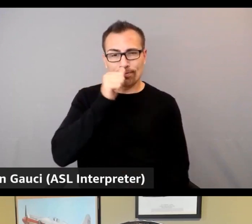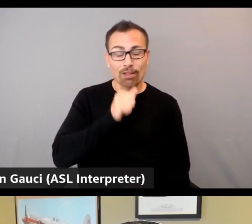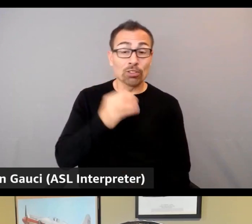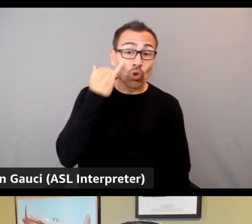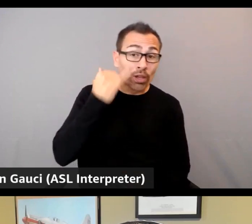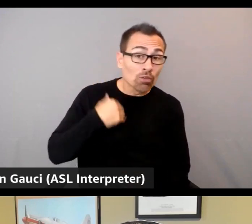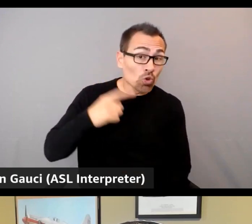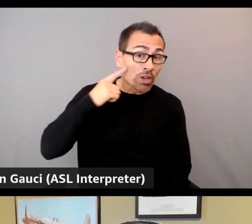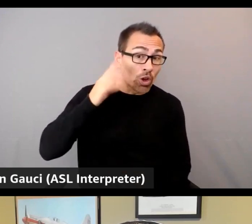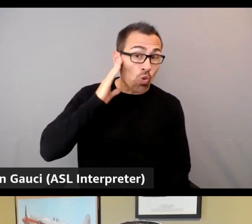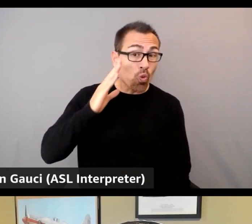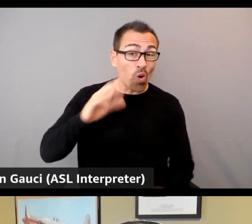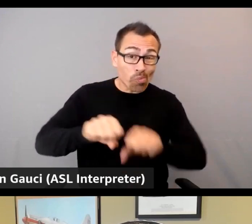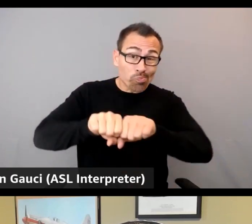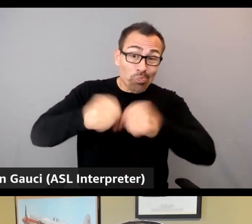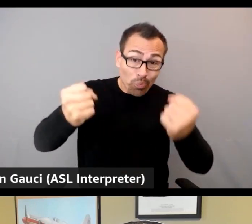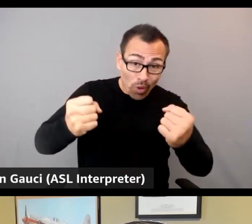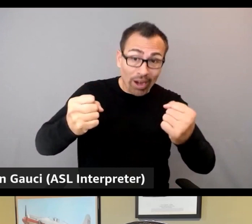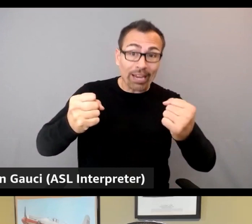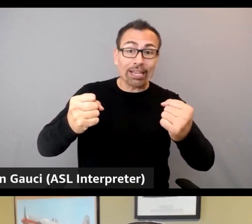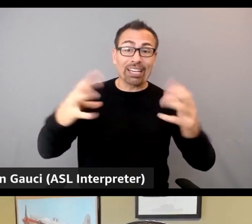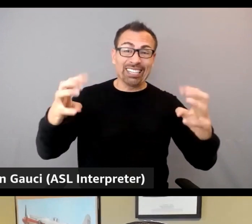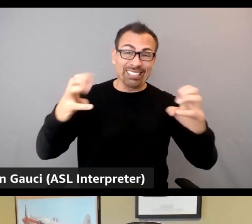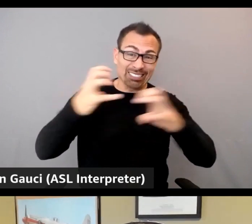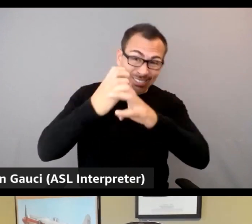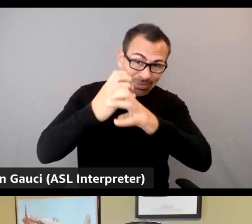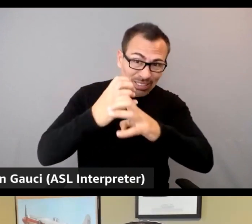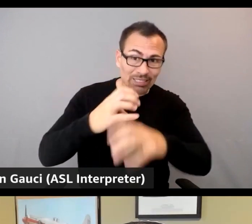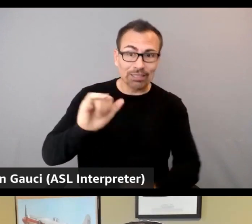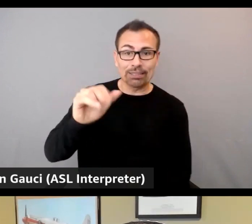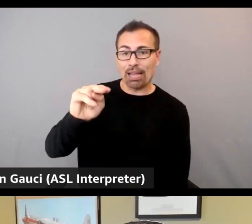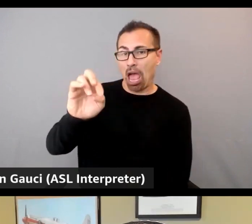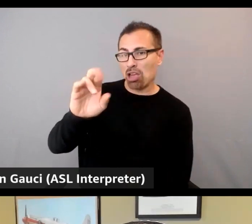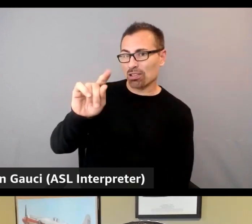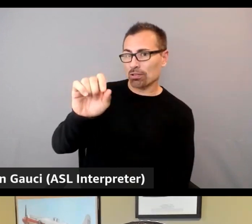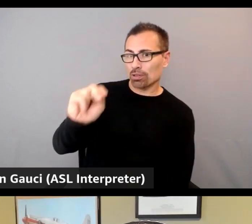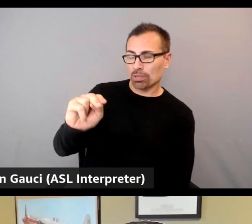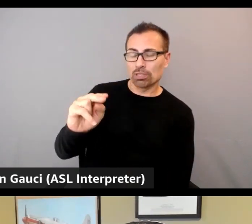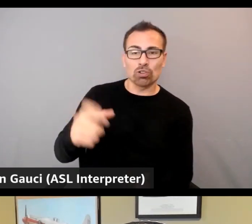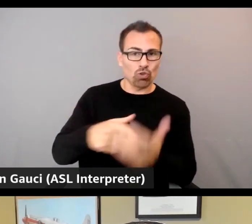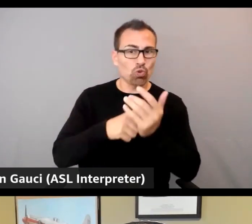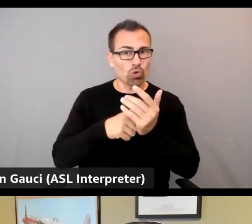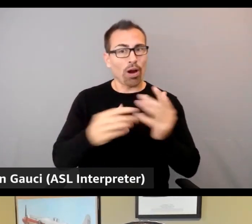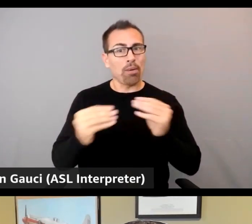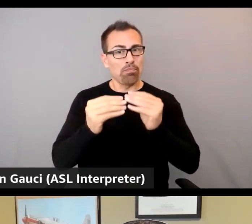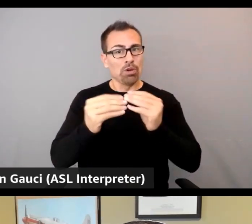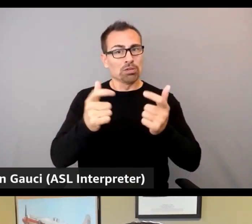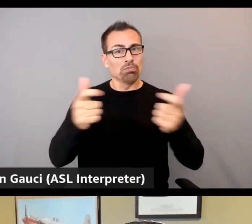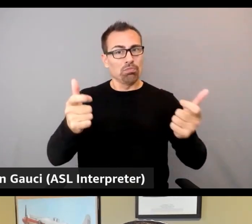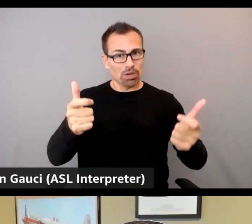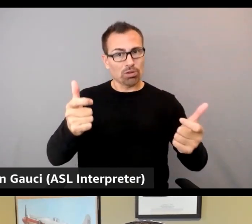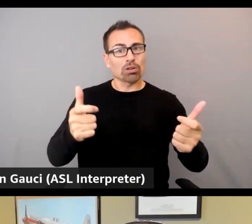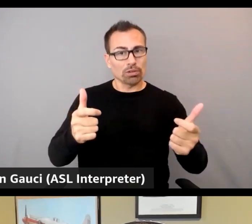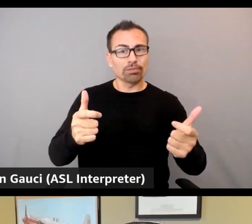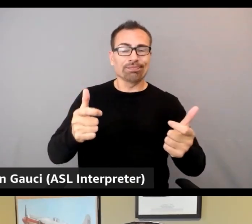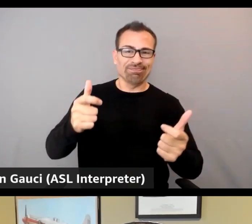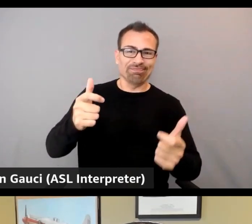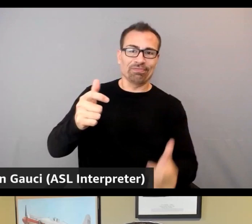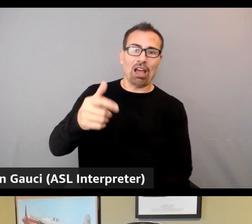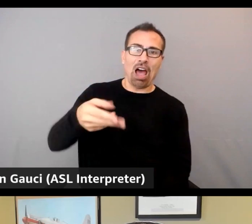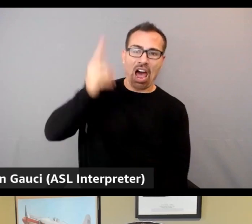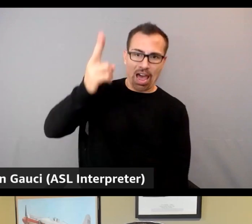a much bigger, much higher quality, much higher fidelity quantum computer than we are anywhere near right now in order to run that.